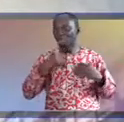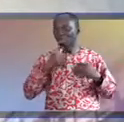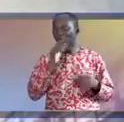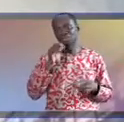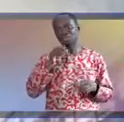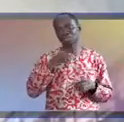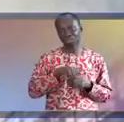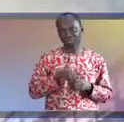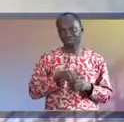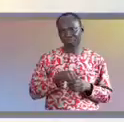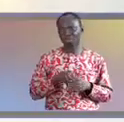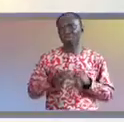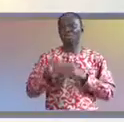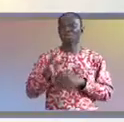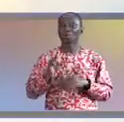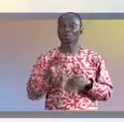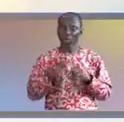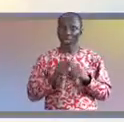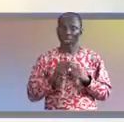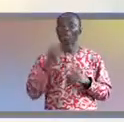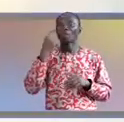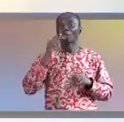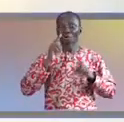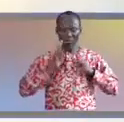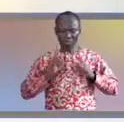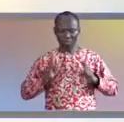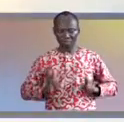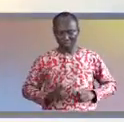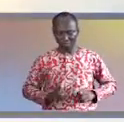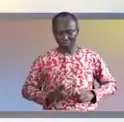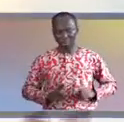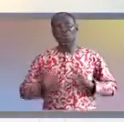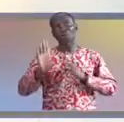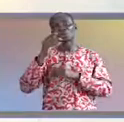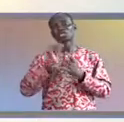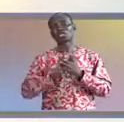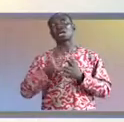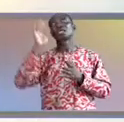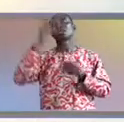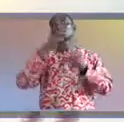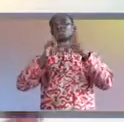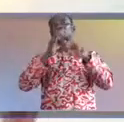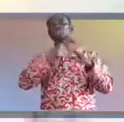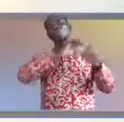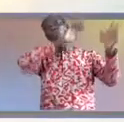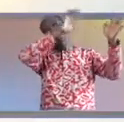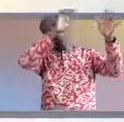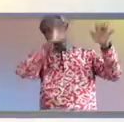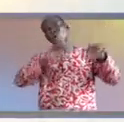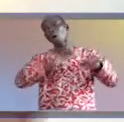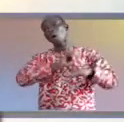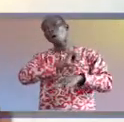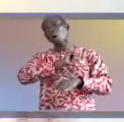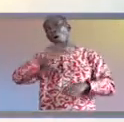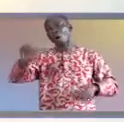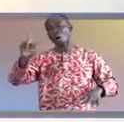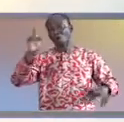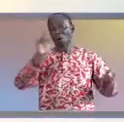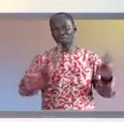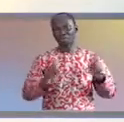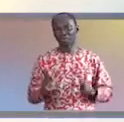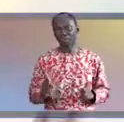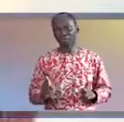animals. He's talking about human beings. And before God, Israel was his people or was